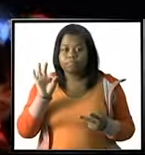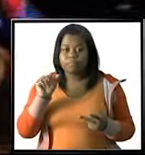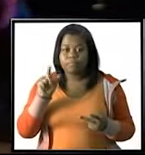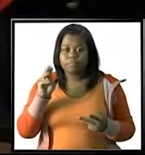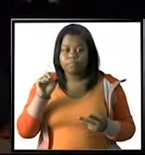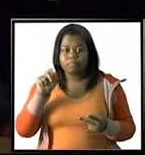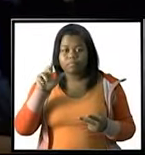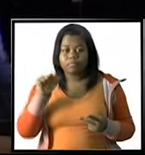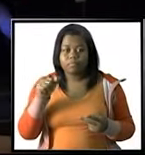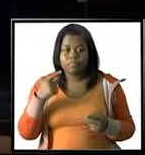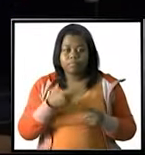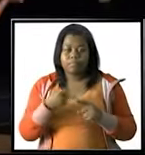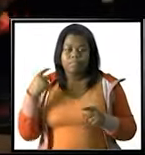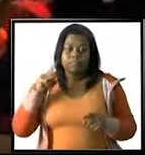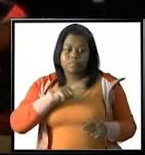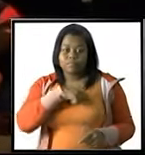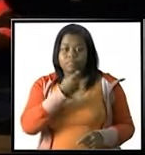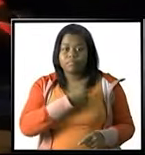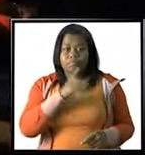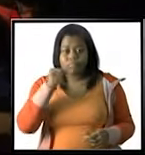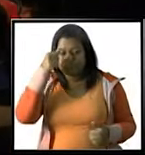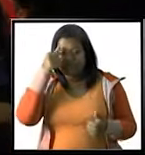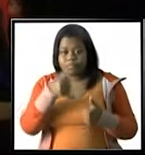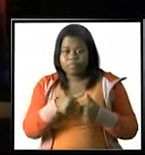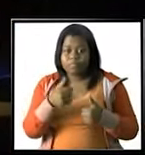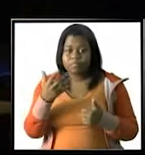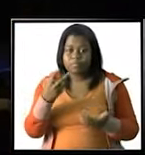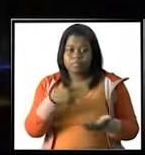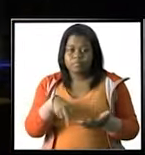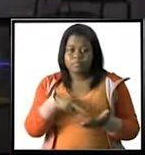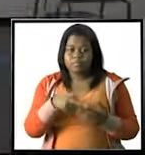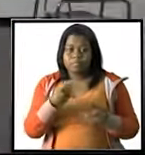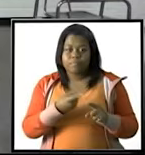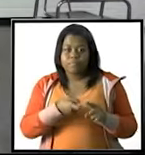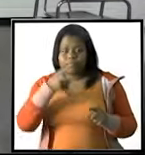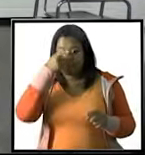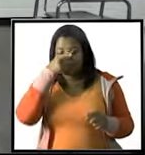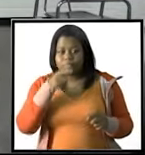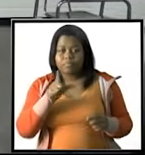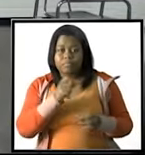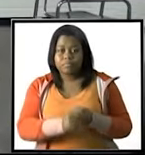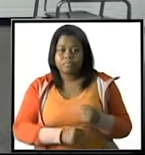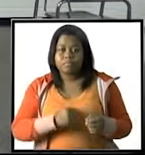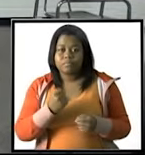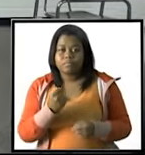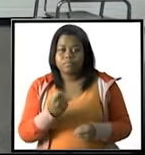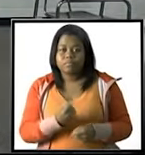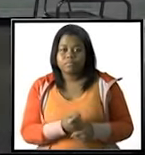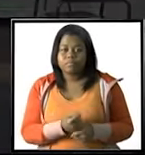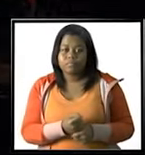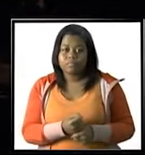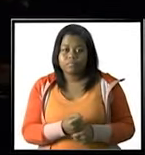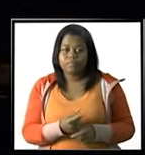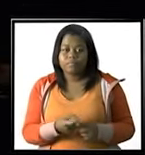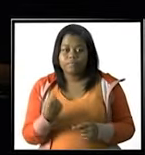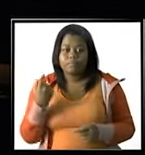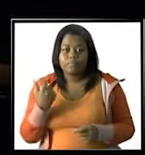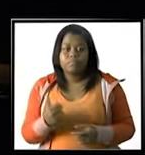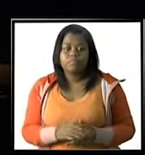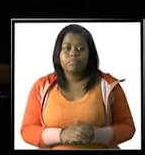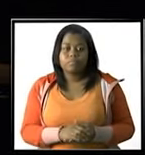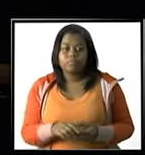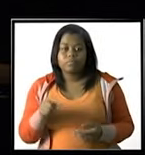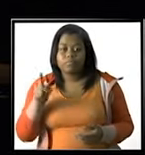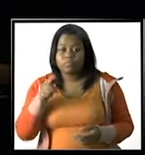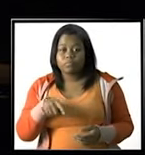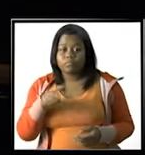so sometimes they have some of the repeat performers. And Gabriel, he's from Brazil, actually. He was there, and he's